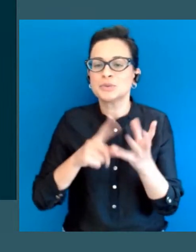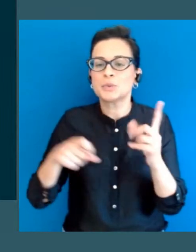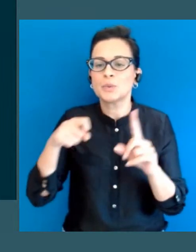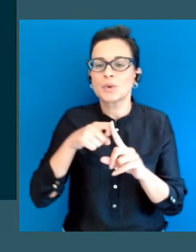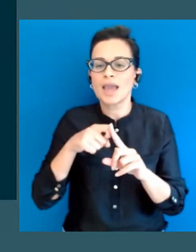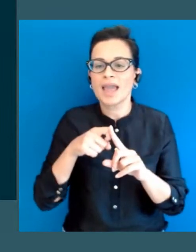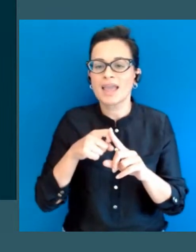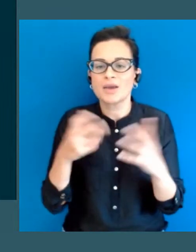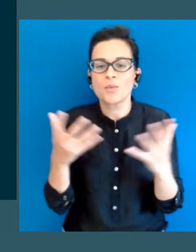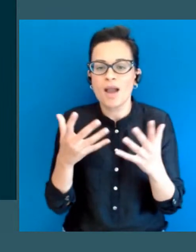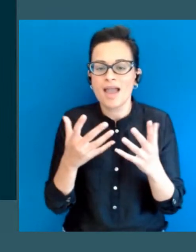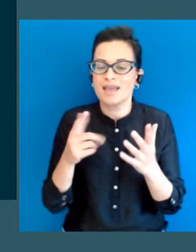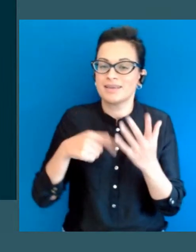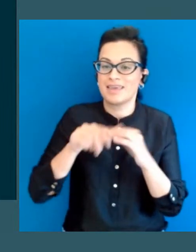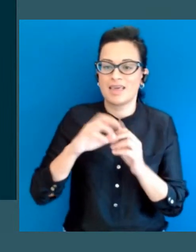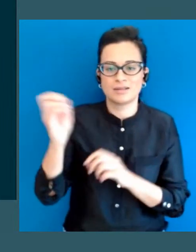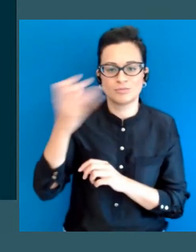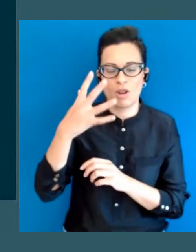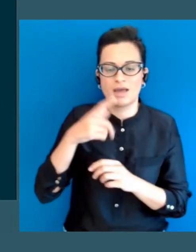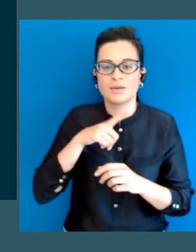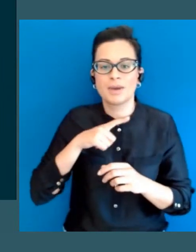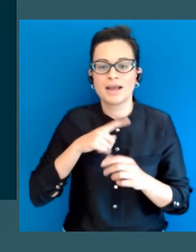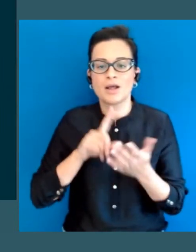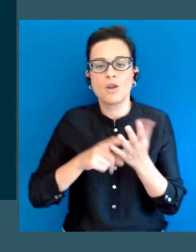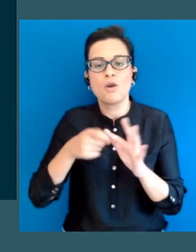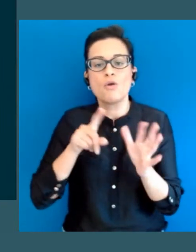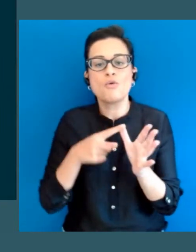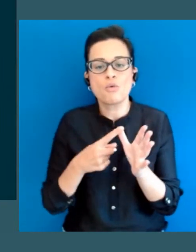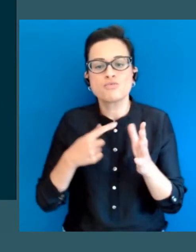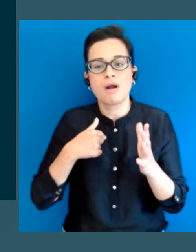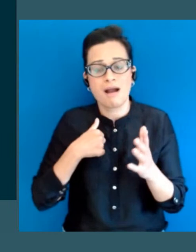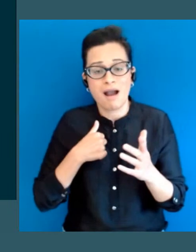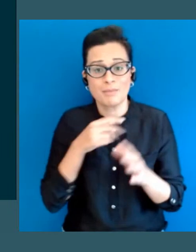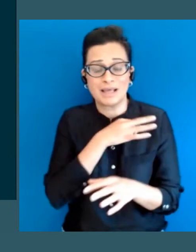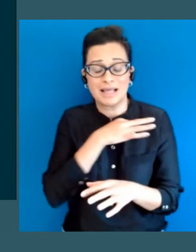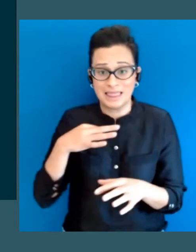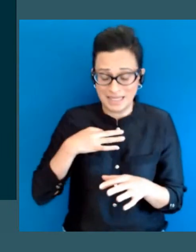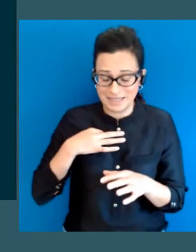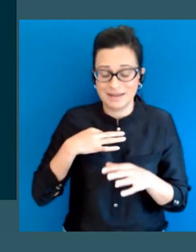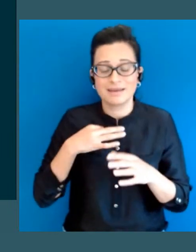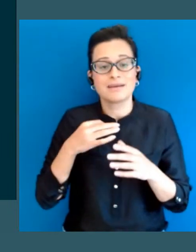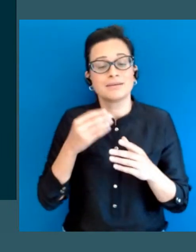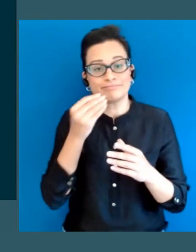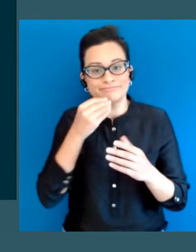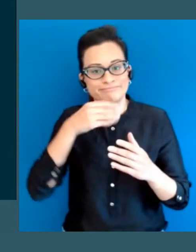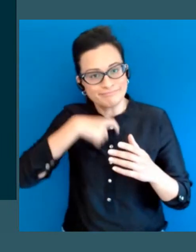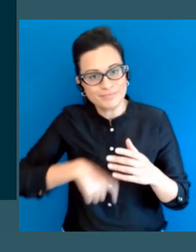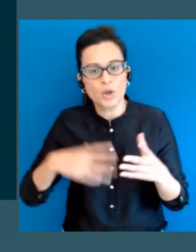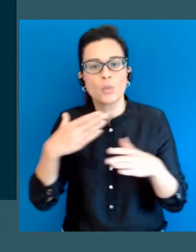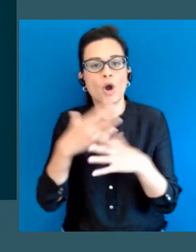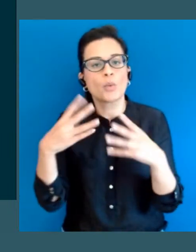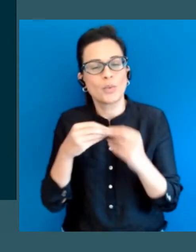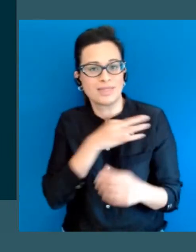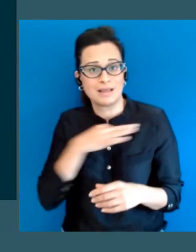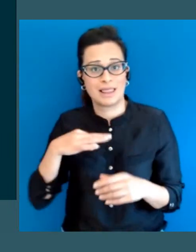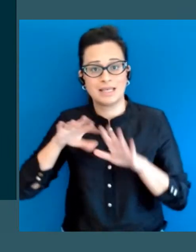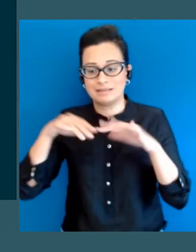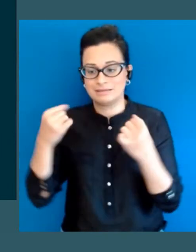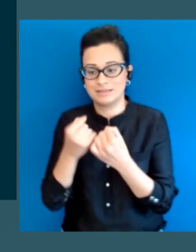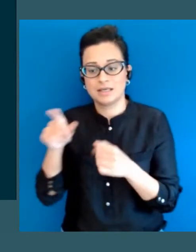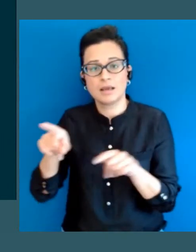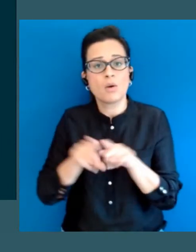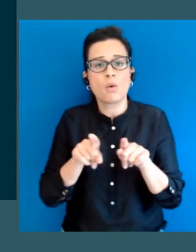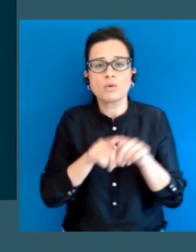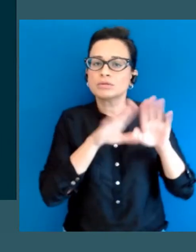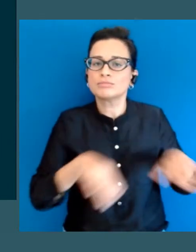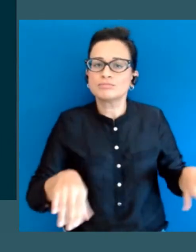Laura Phillips. I'm a clinical dietetic advisor at Allergy UK. I work for the clinical team. I'm also a paediatric dietitian in